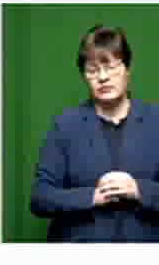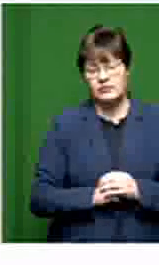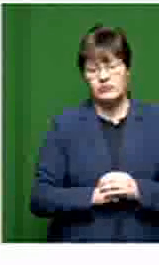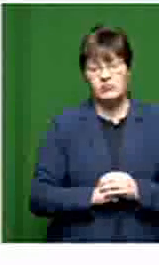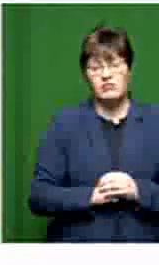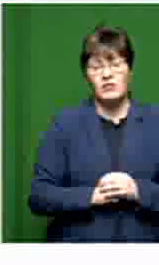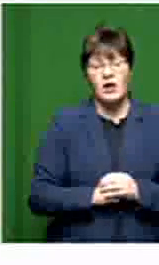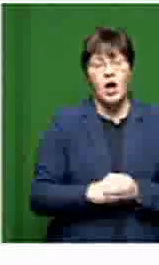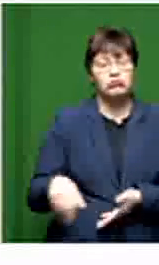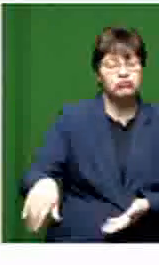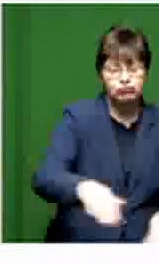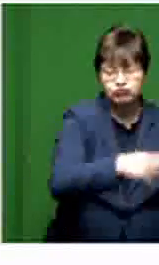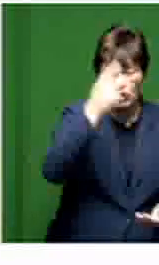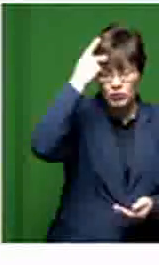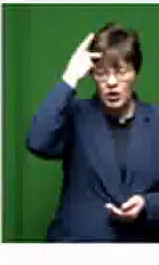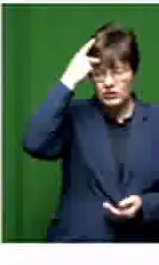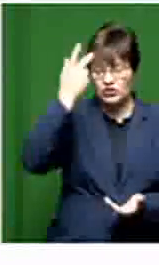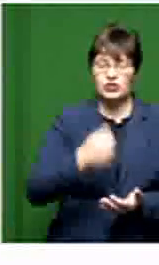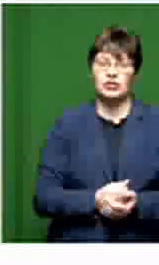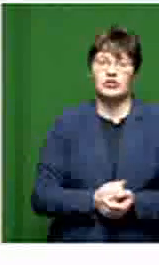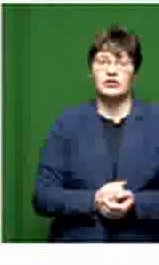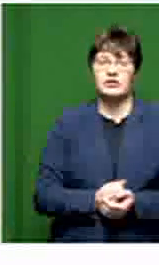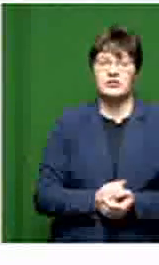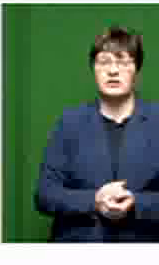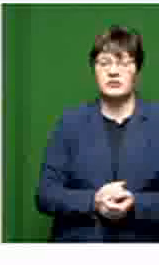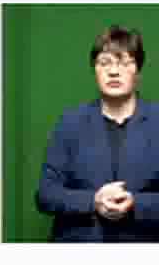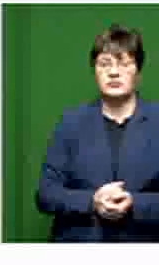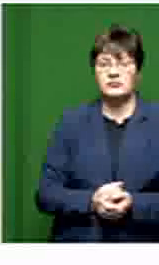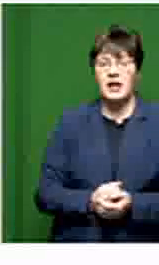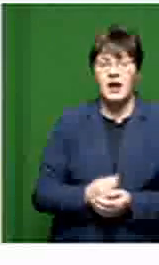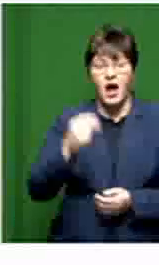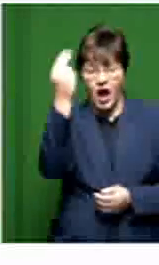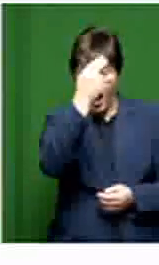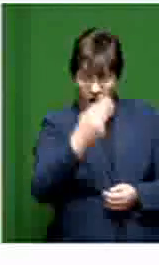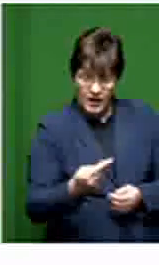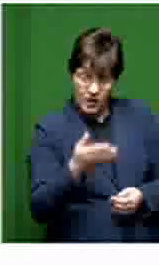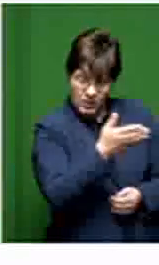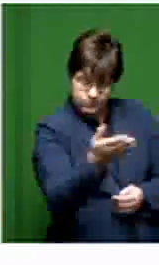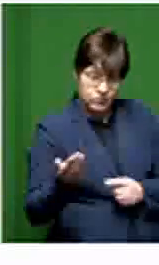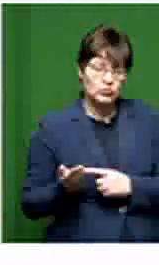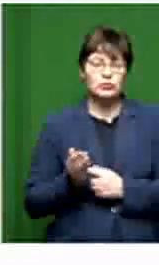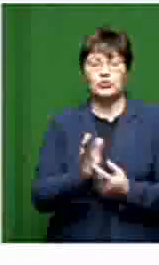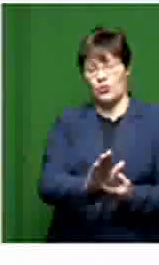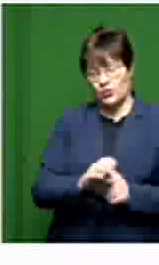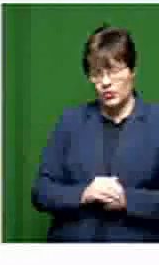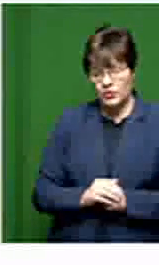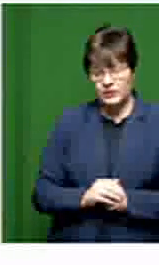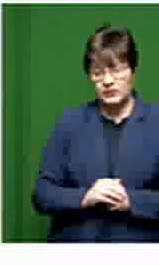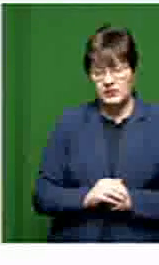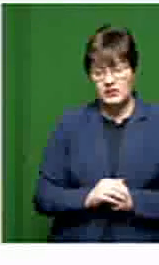knowledge collection, and their art is reflected in our museums.